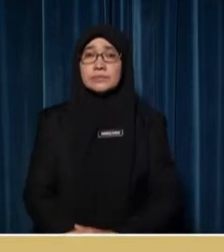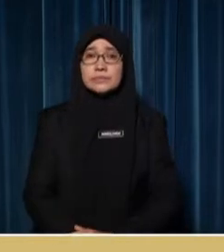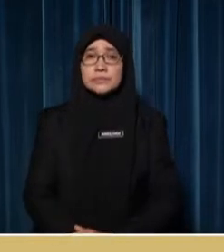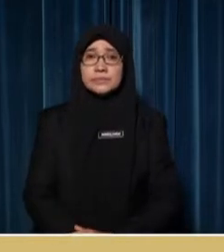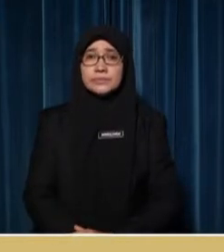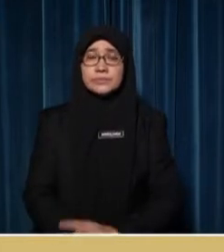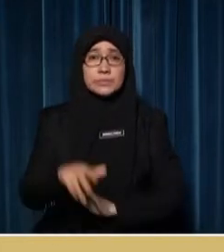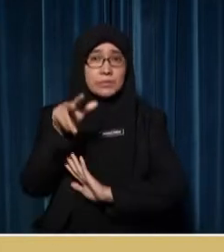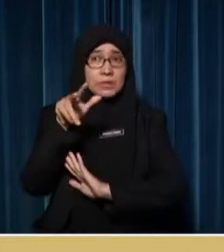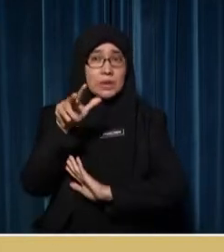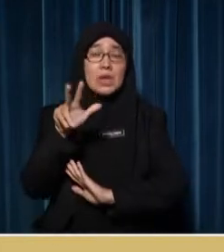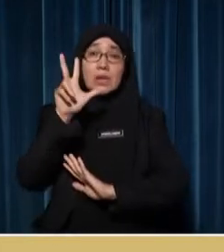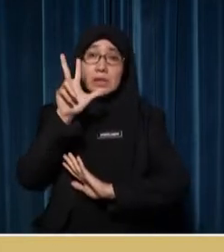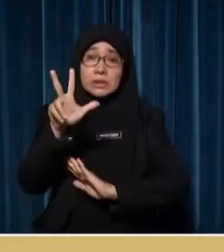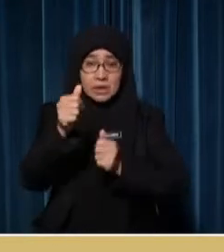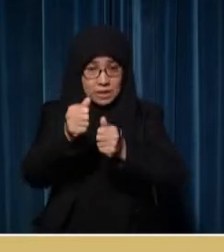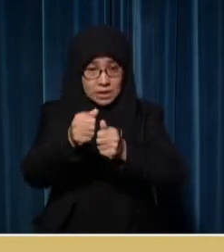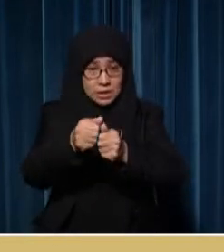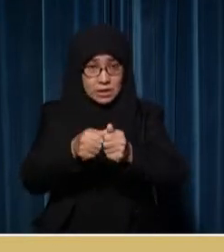are 3 in each group.